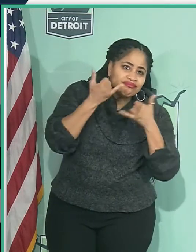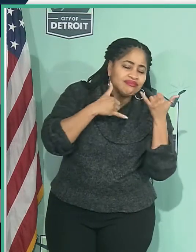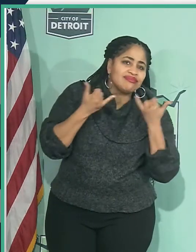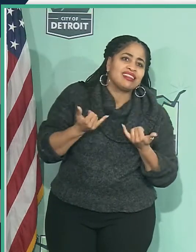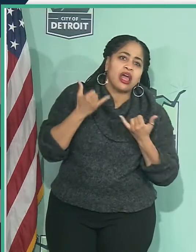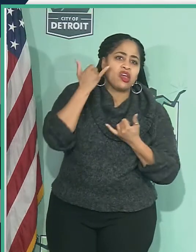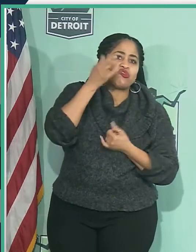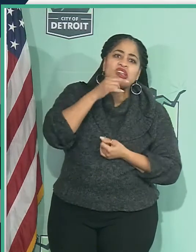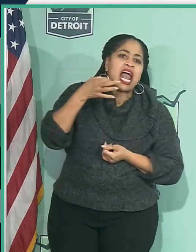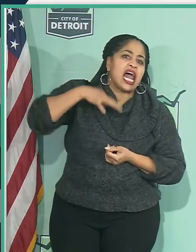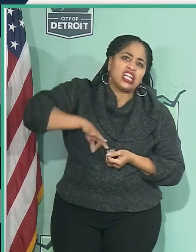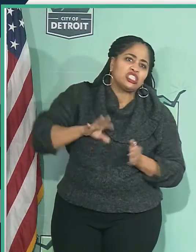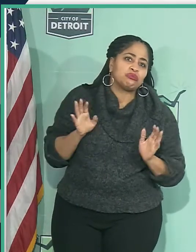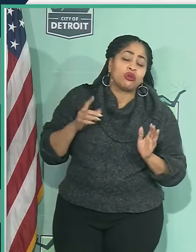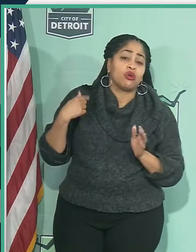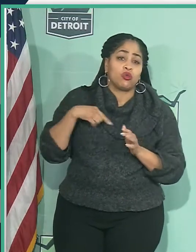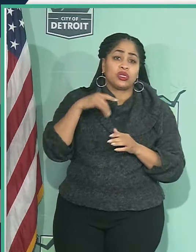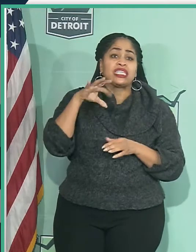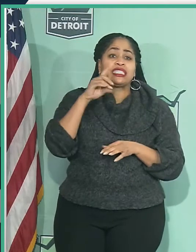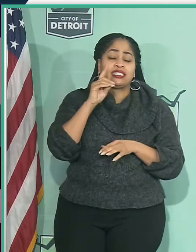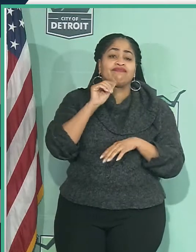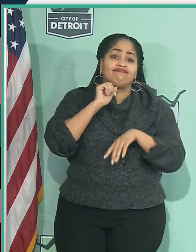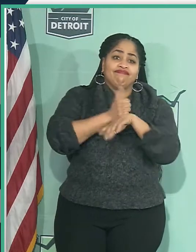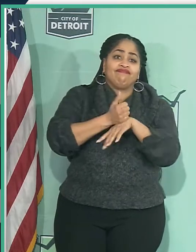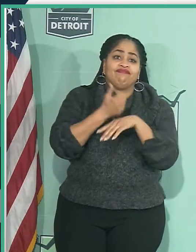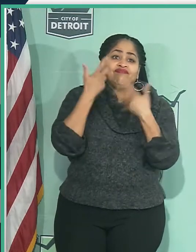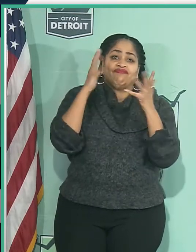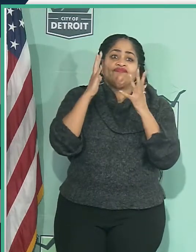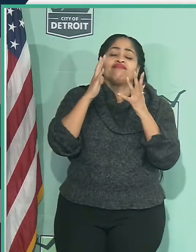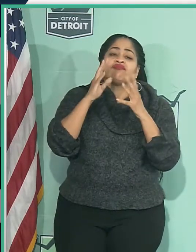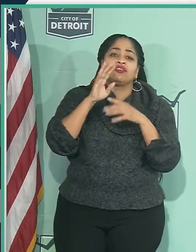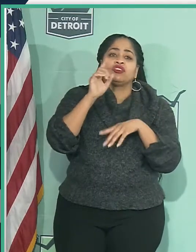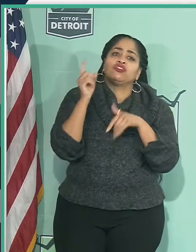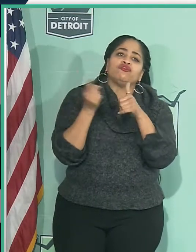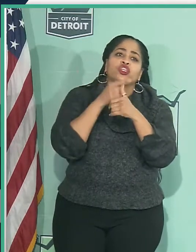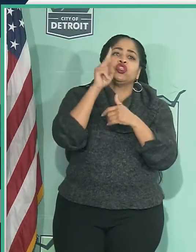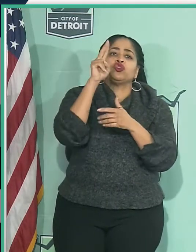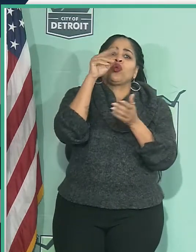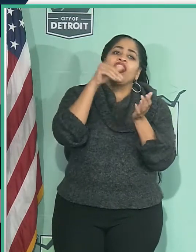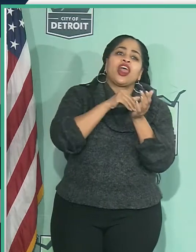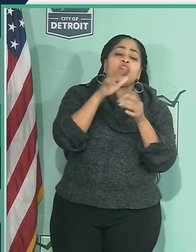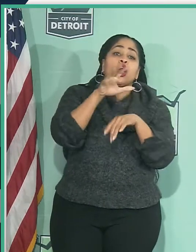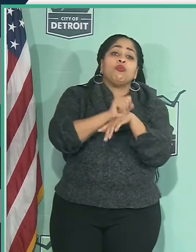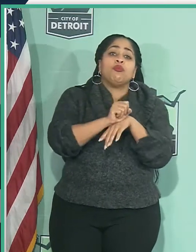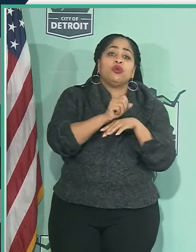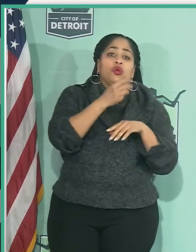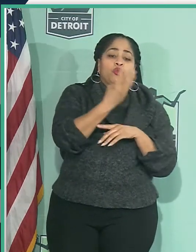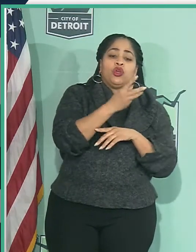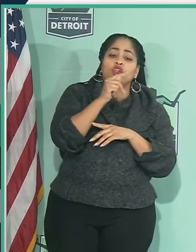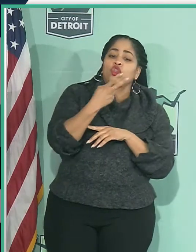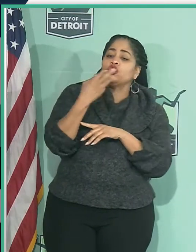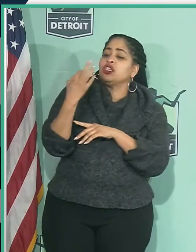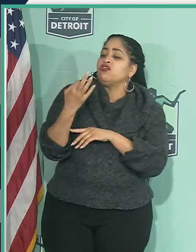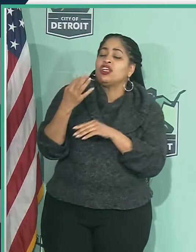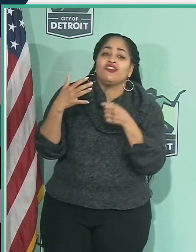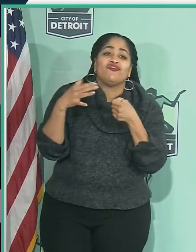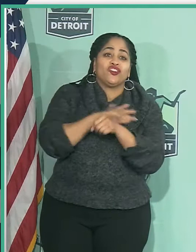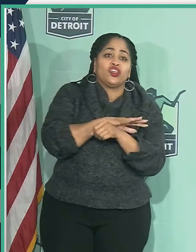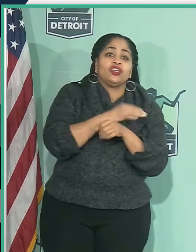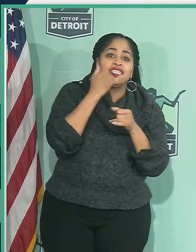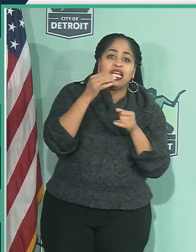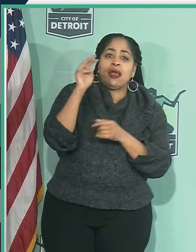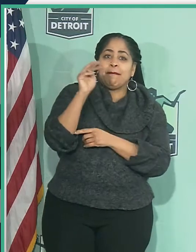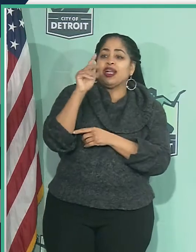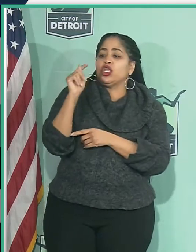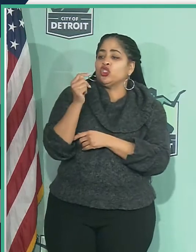So we booked our first 2,000 appointments. They're running Wednesday, Thursday, Friday are full. We're into Monday